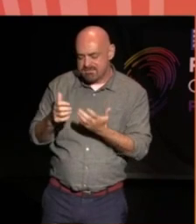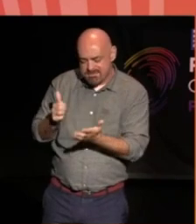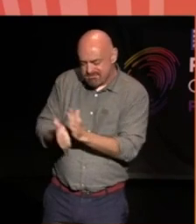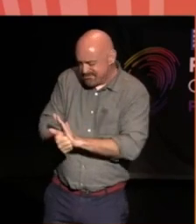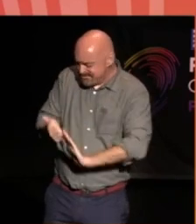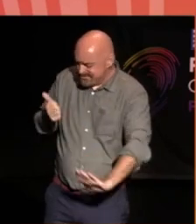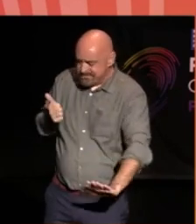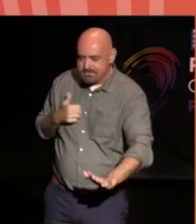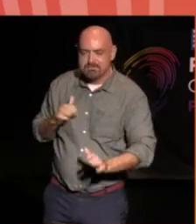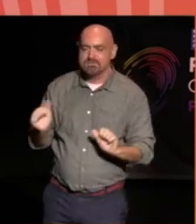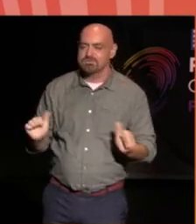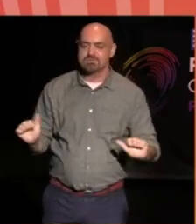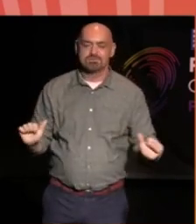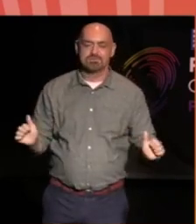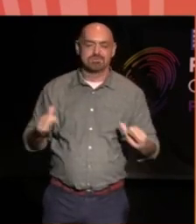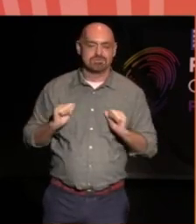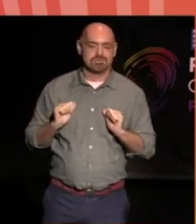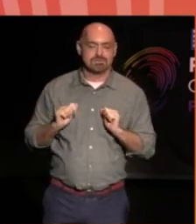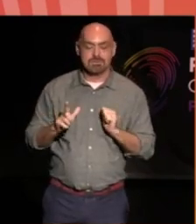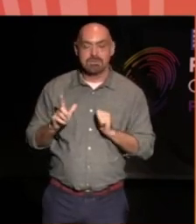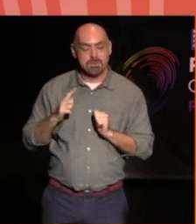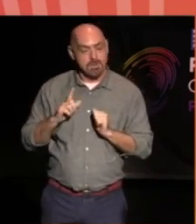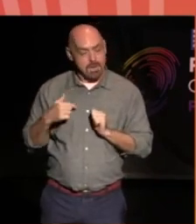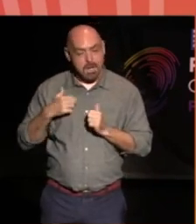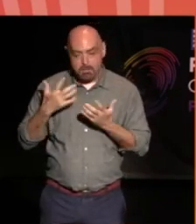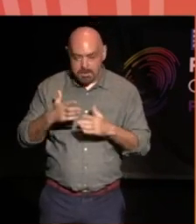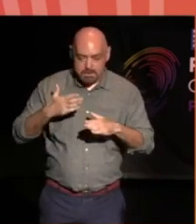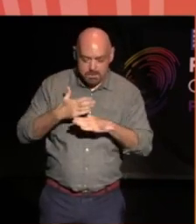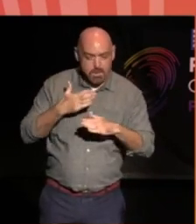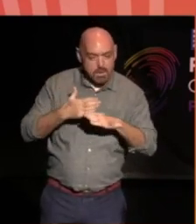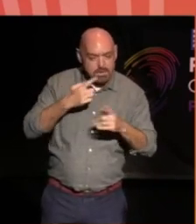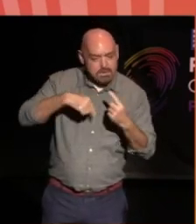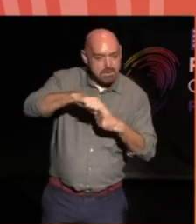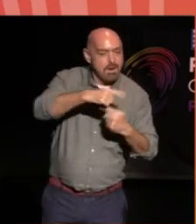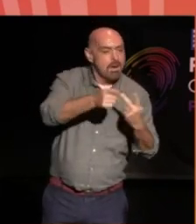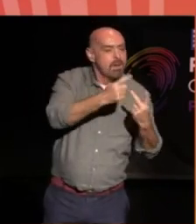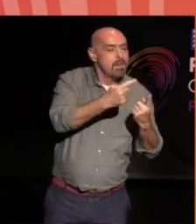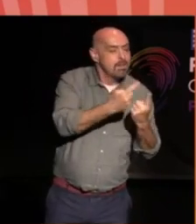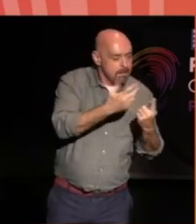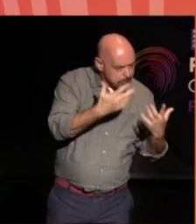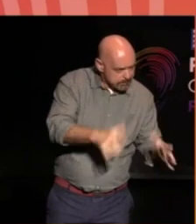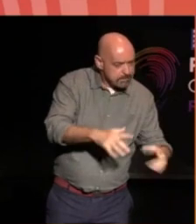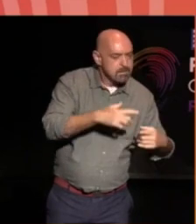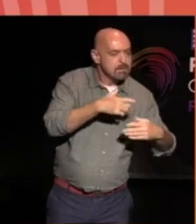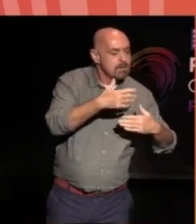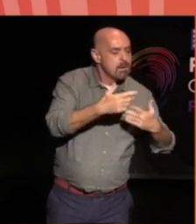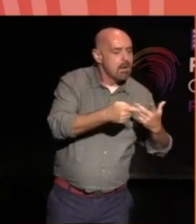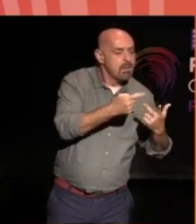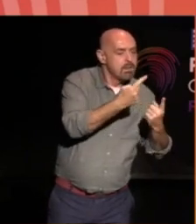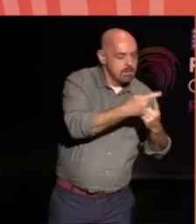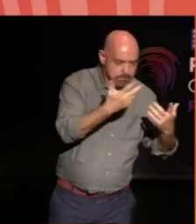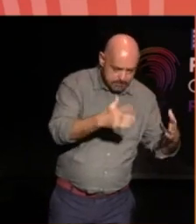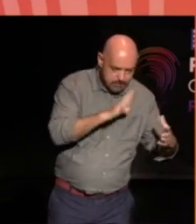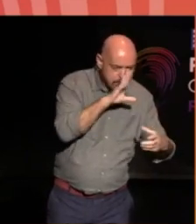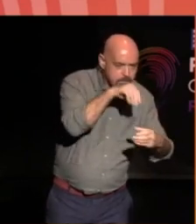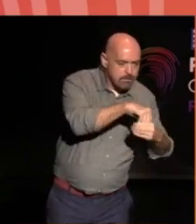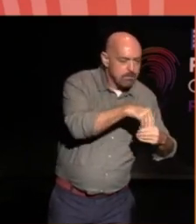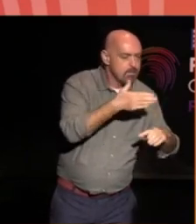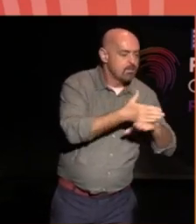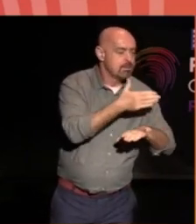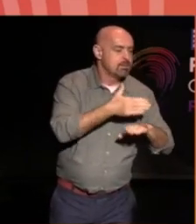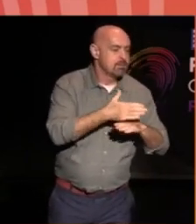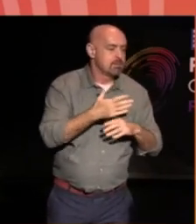it. I have since circled and worked over other things, on other matters,